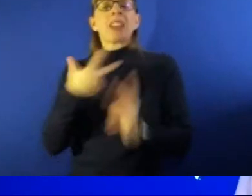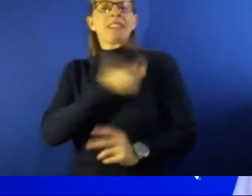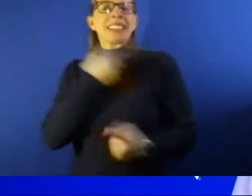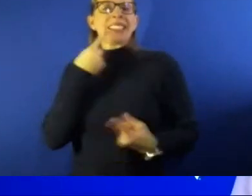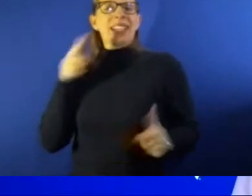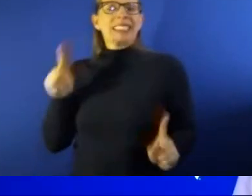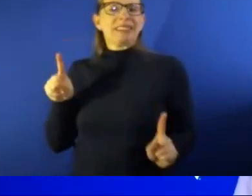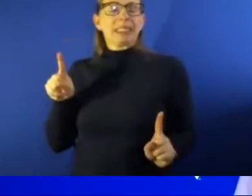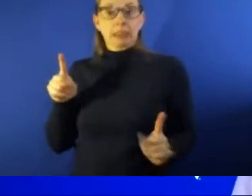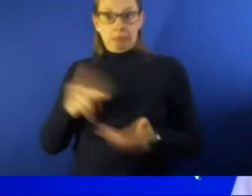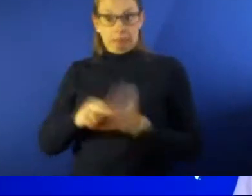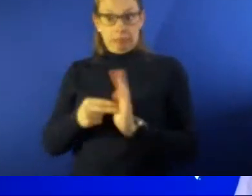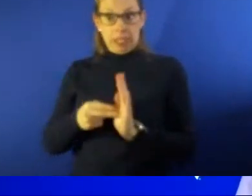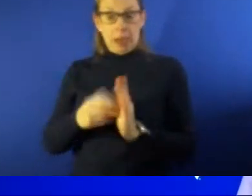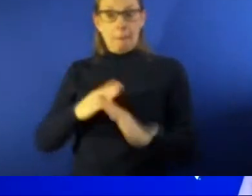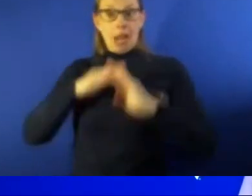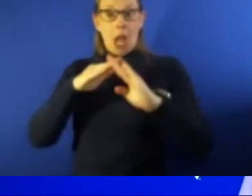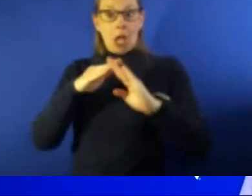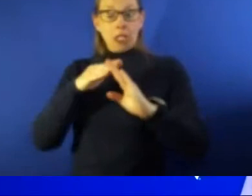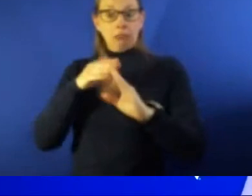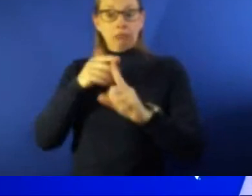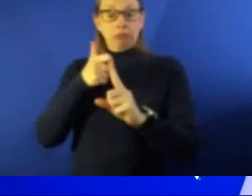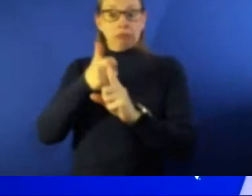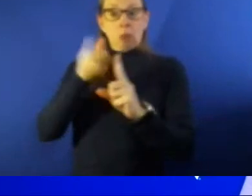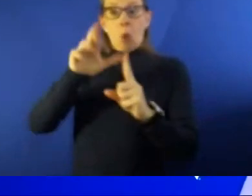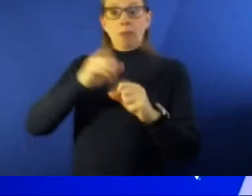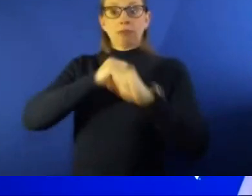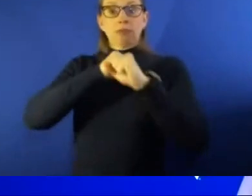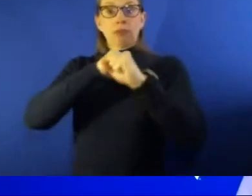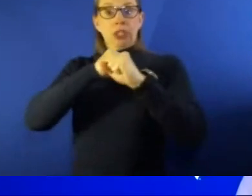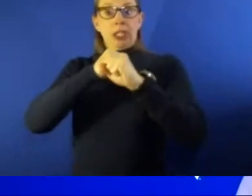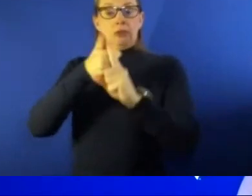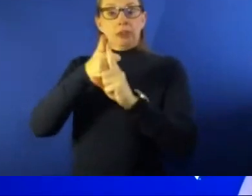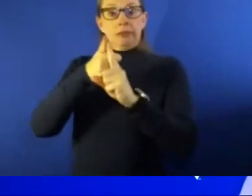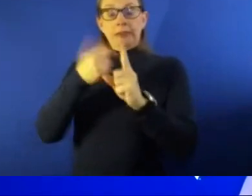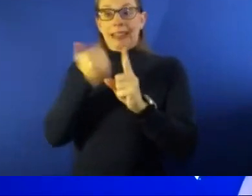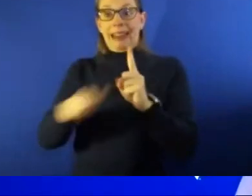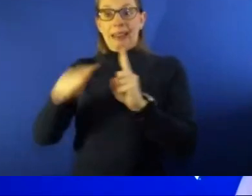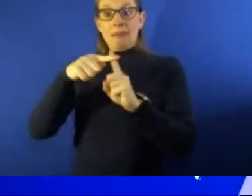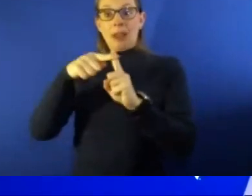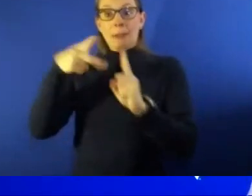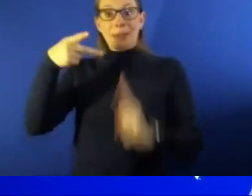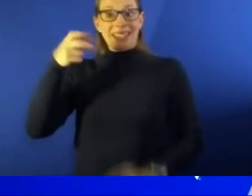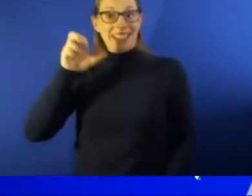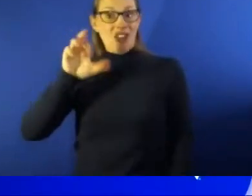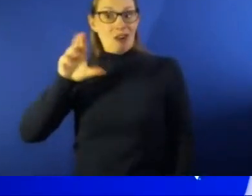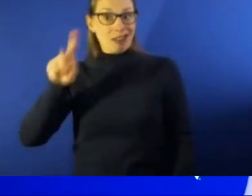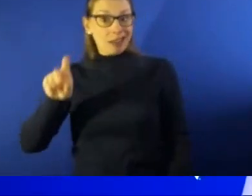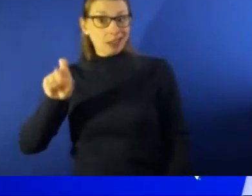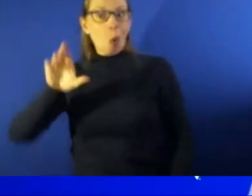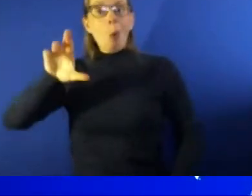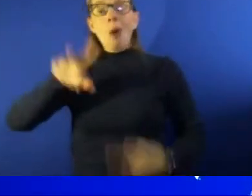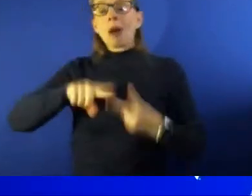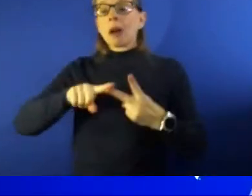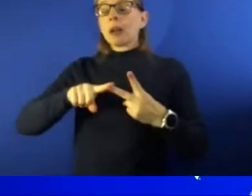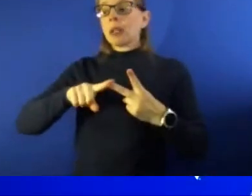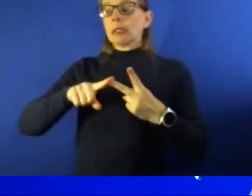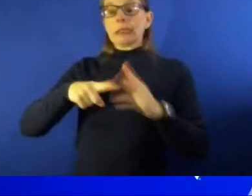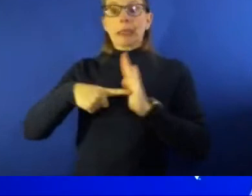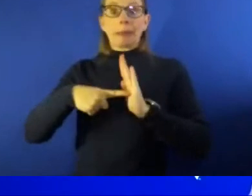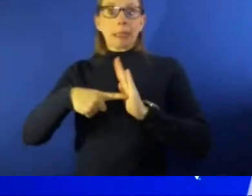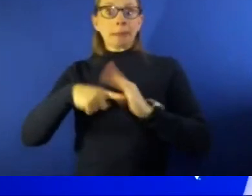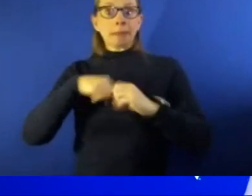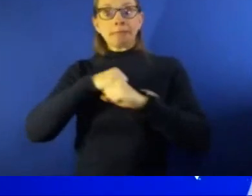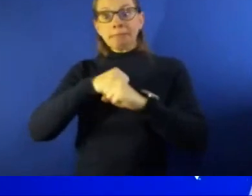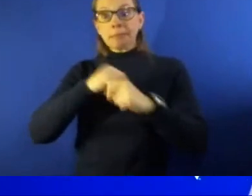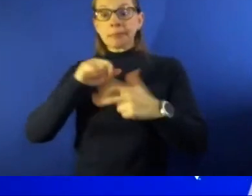it just blocking you or protecting you from having any positive PCR test? Is it protecting you from having symptoms, or is it protecting you